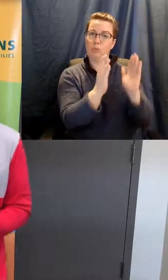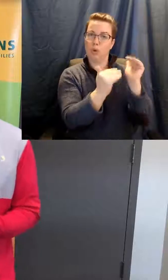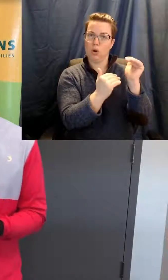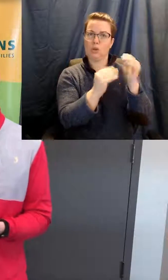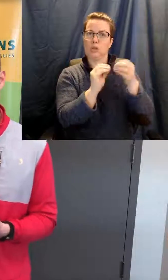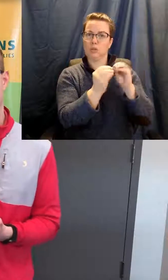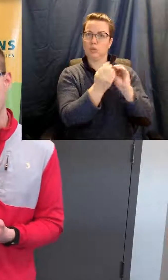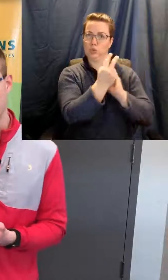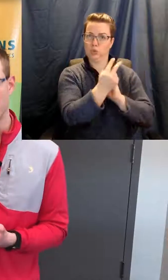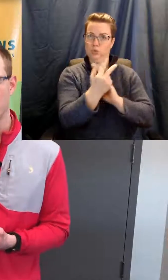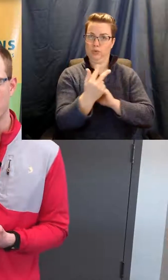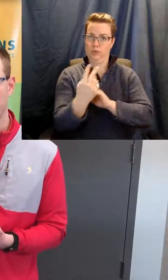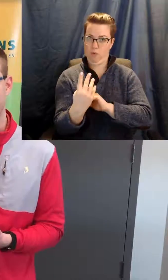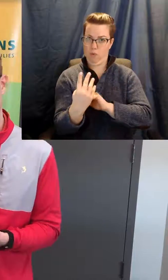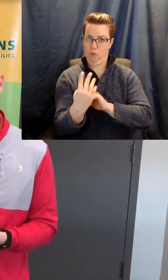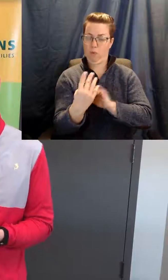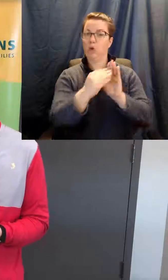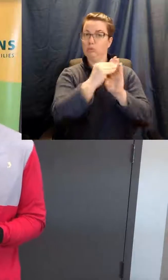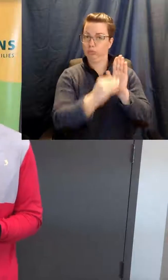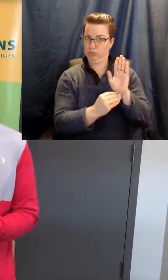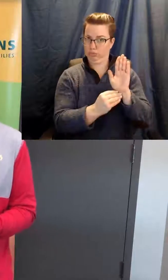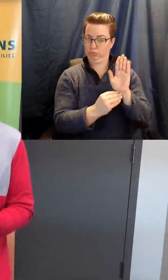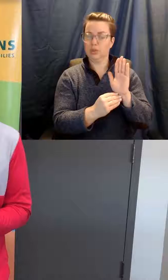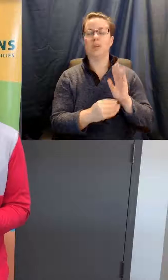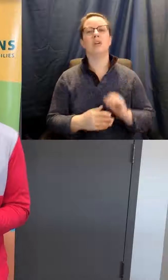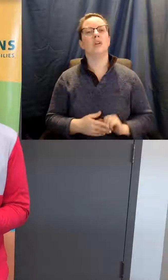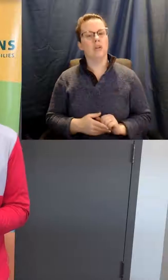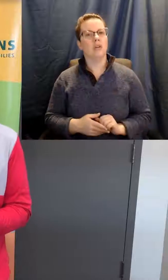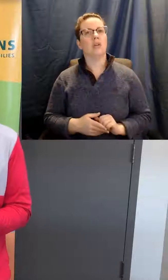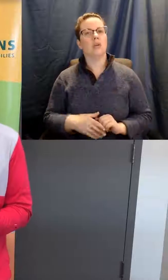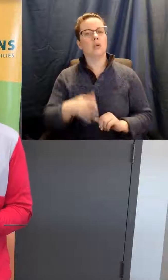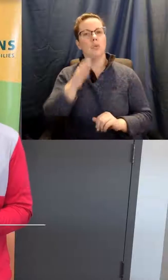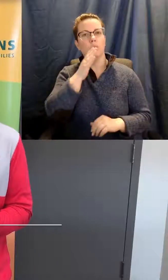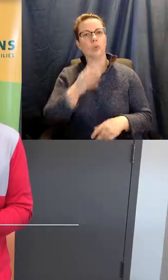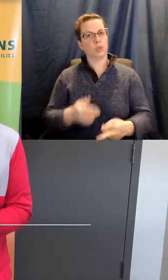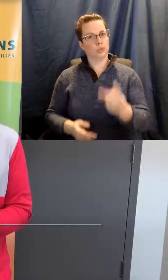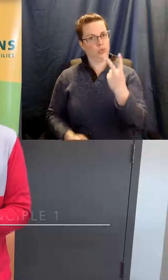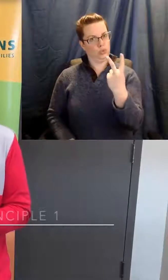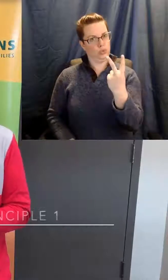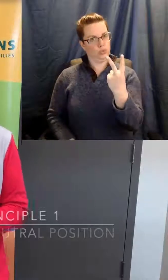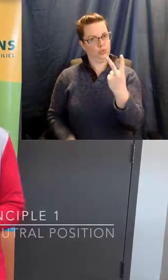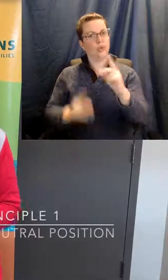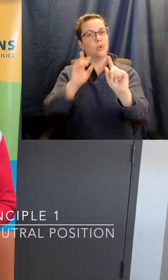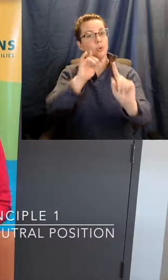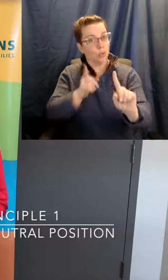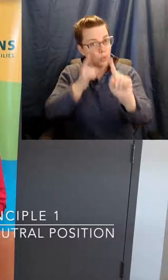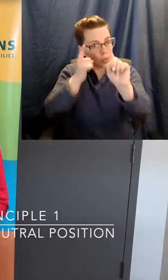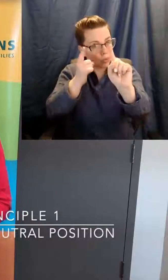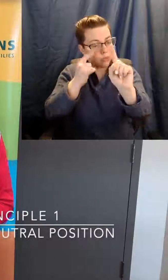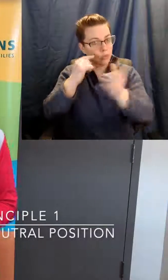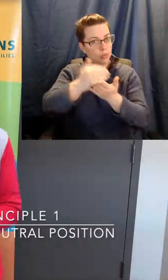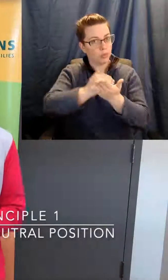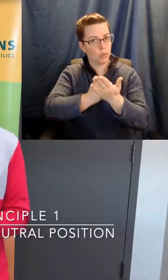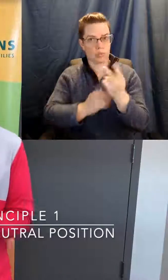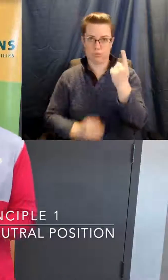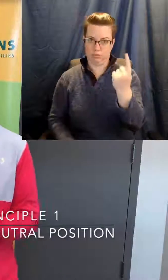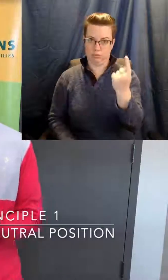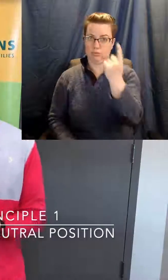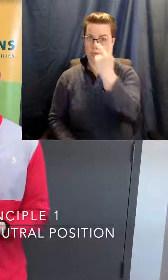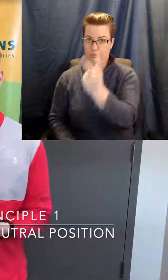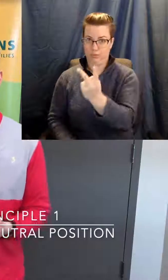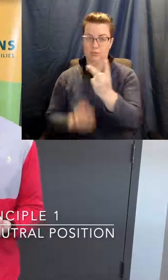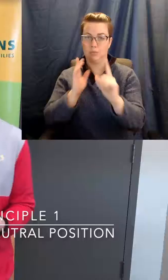positioning is, because there are two, count them two, main outcomes from this course: that you understand what neutral positioning is and how it is that